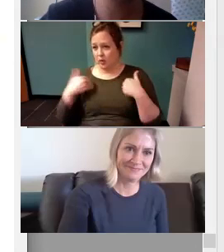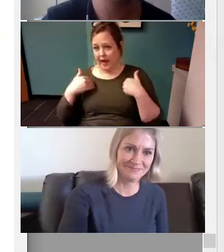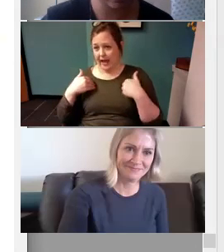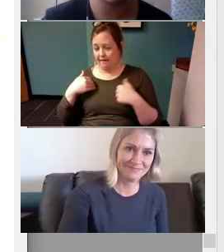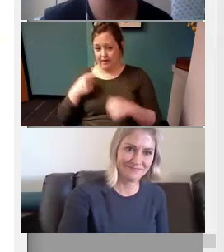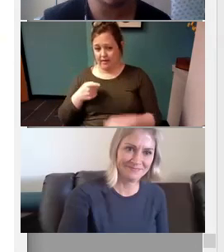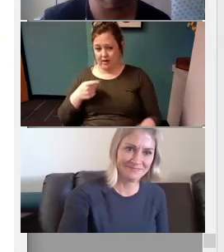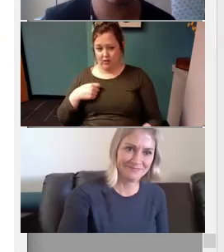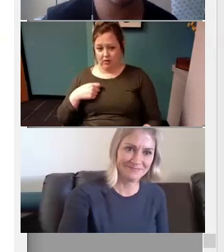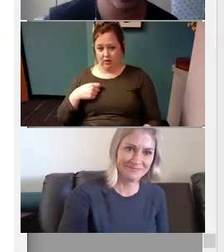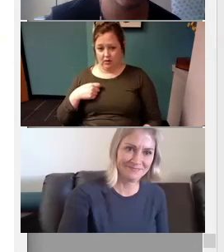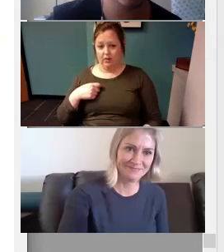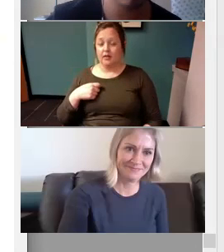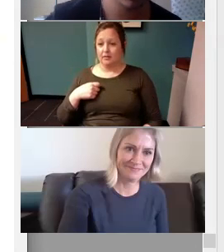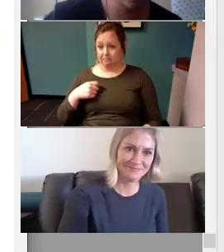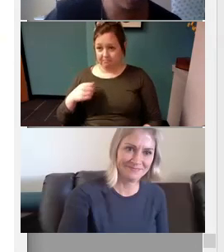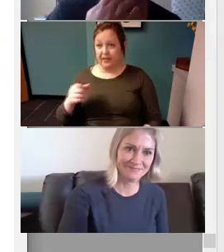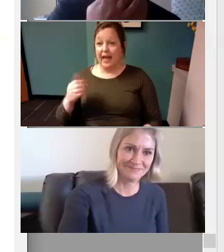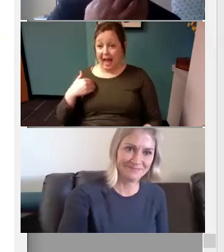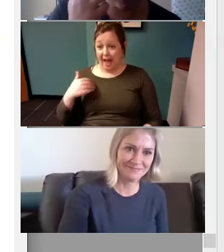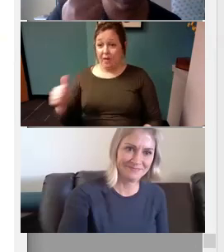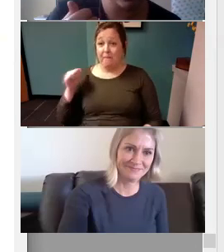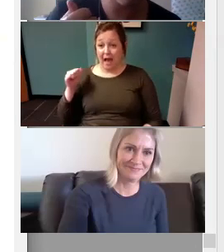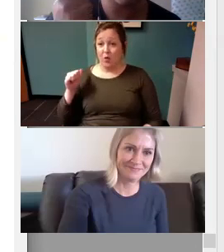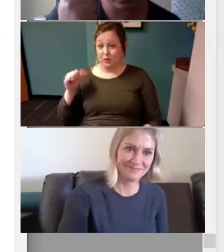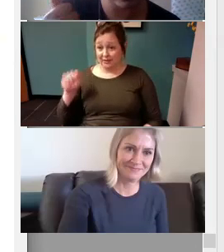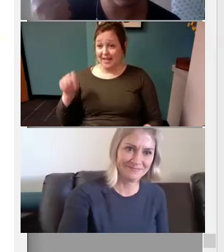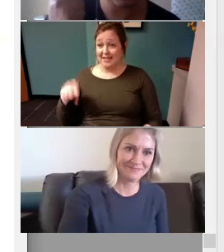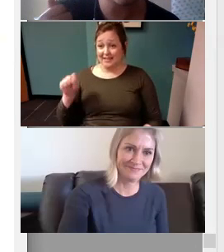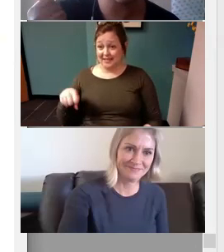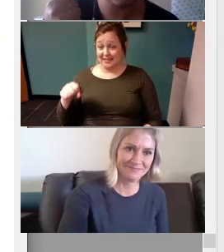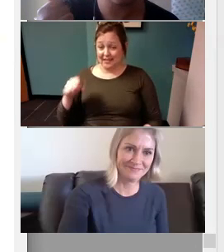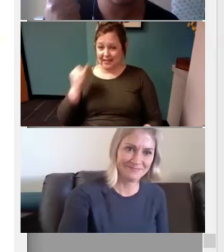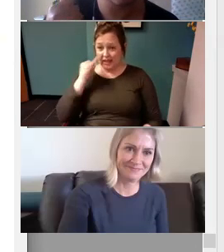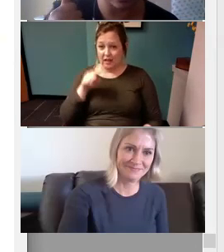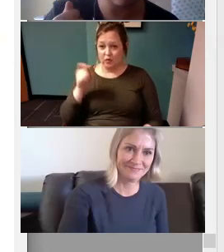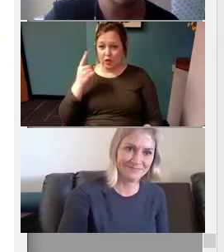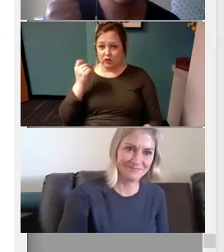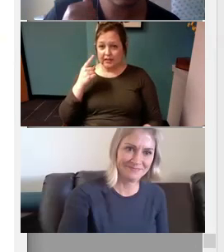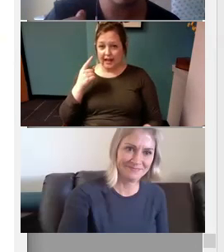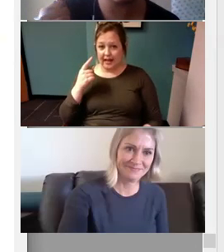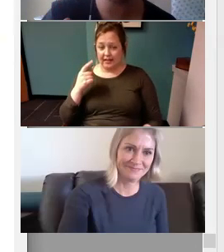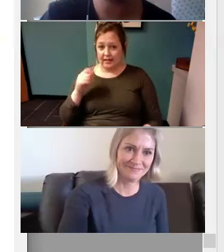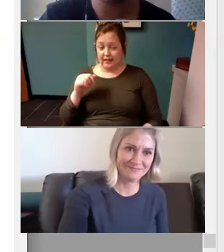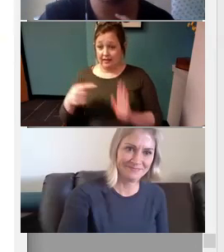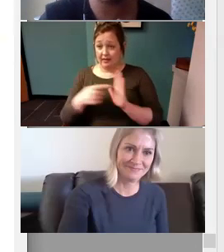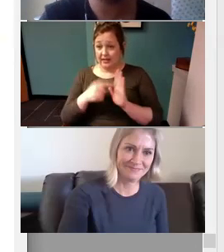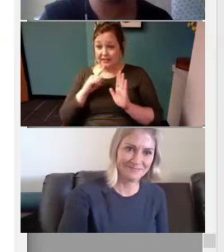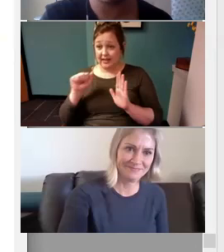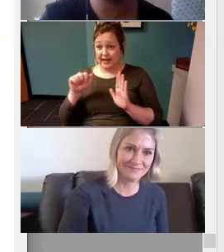A back edge, backward edge, exactly. Okay, so if you understand that this is an adjacency list to this graph, now